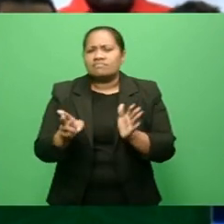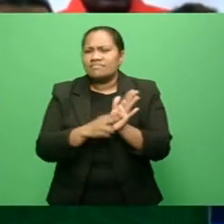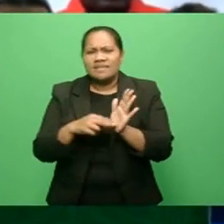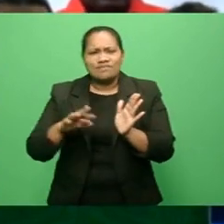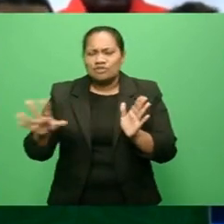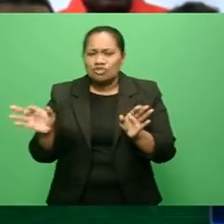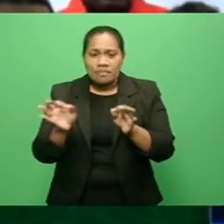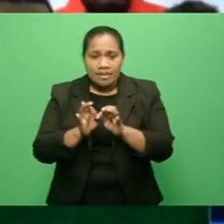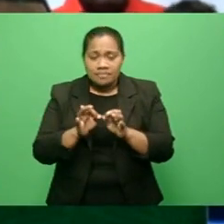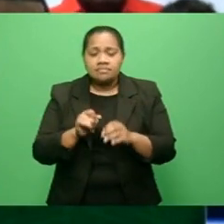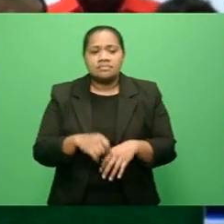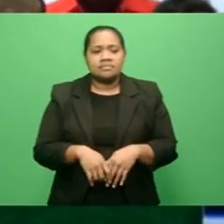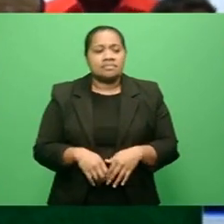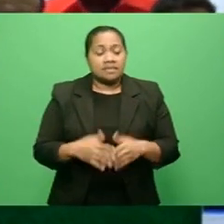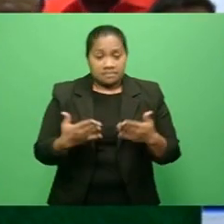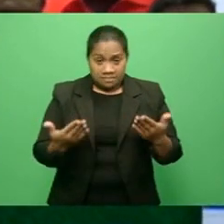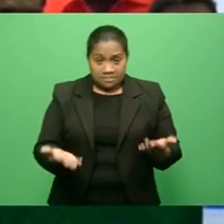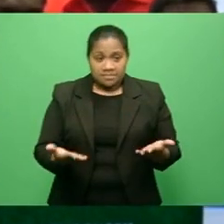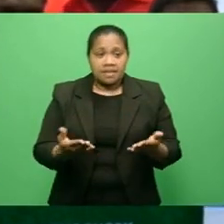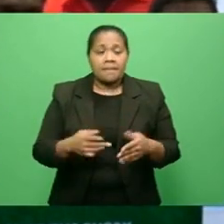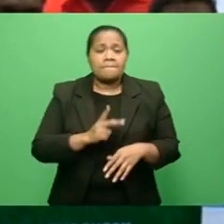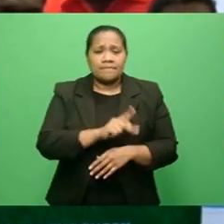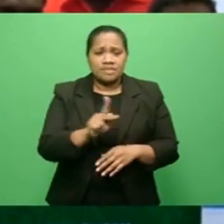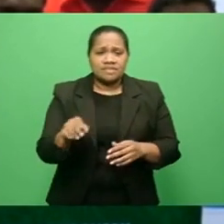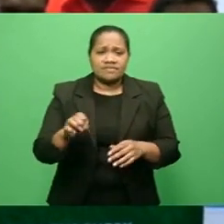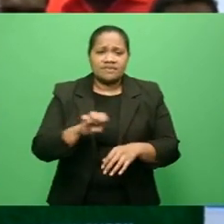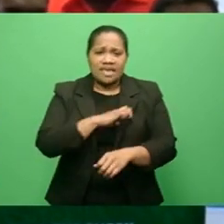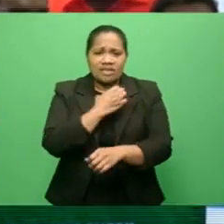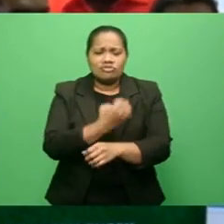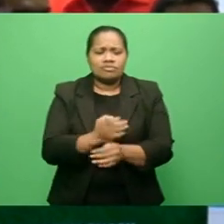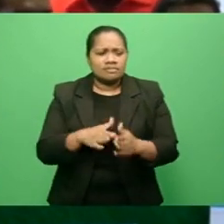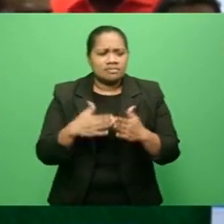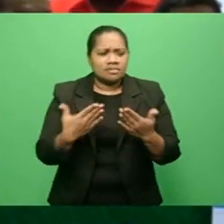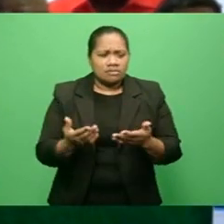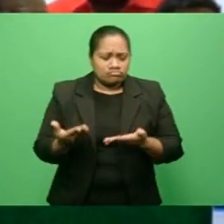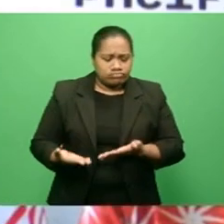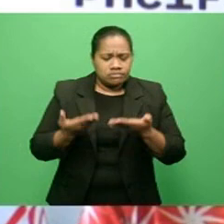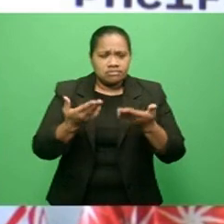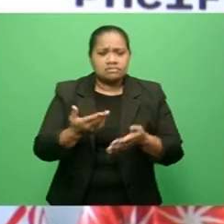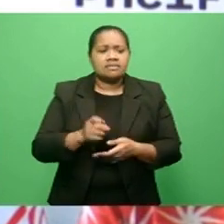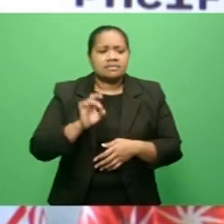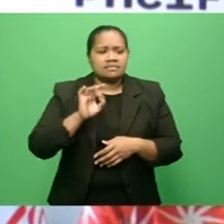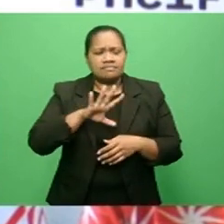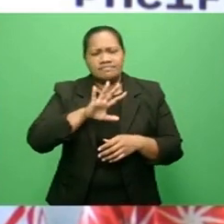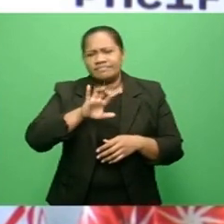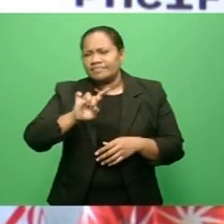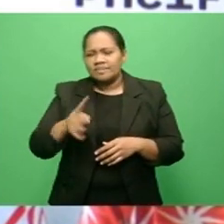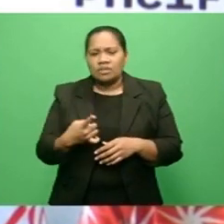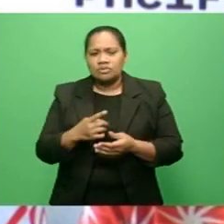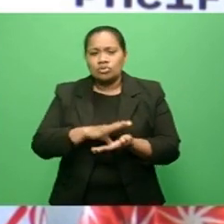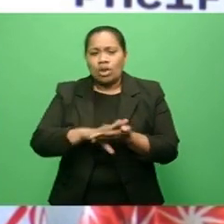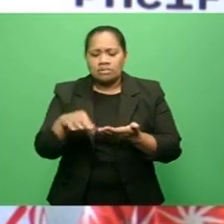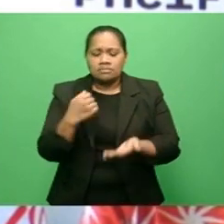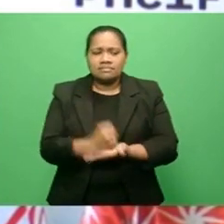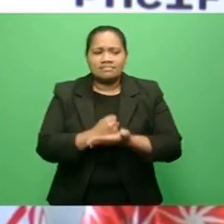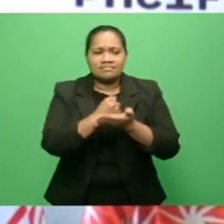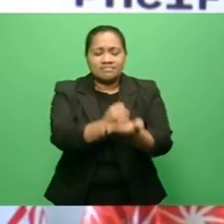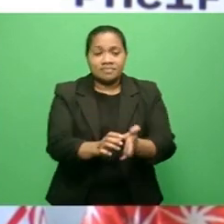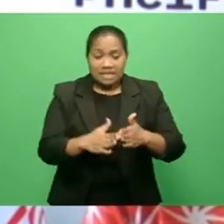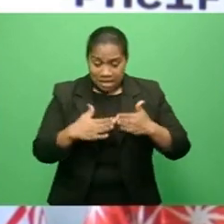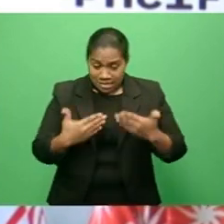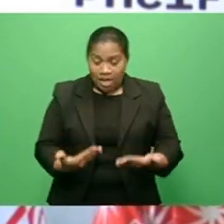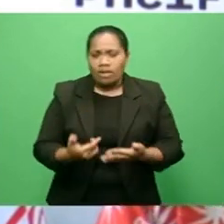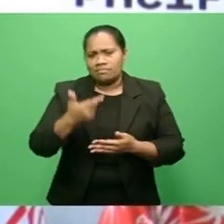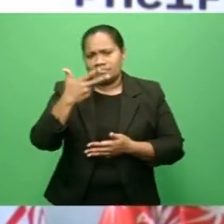Meanwhile, Pacific Energy has jumped on board with around $10,000 sponsorship. This would be our 8th year going